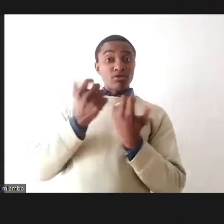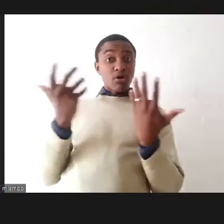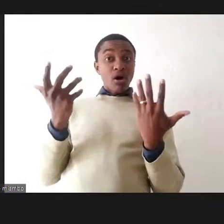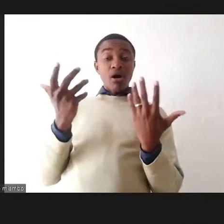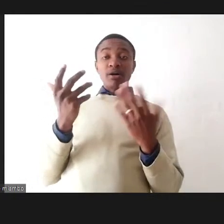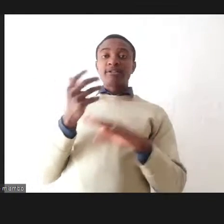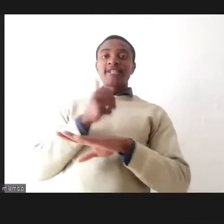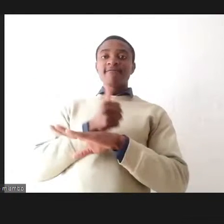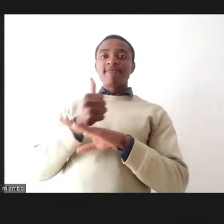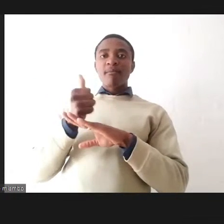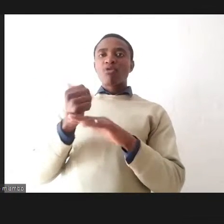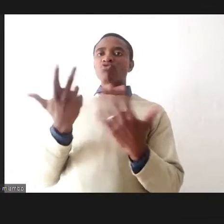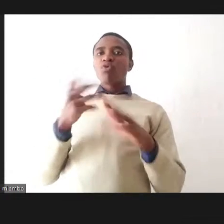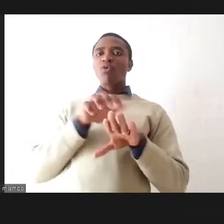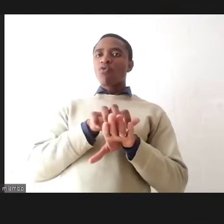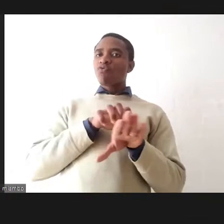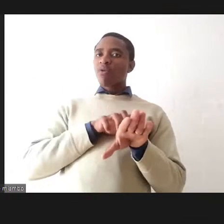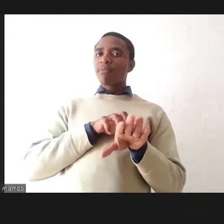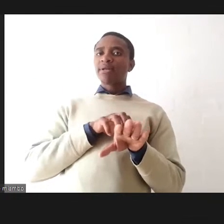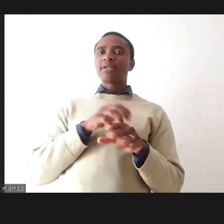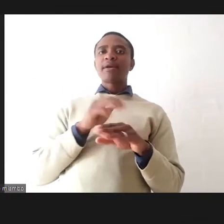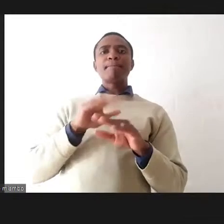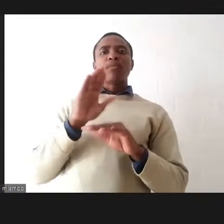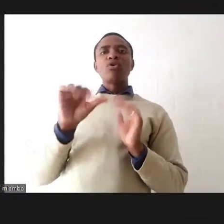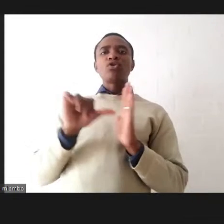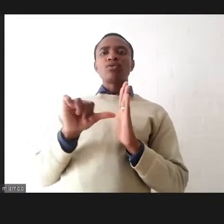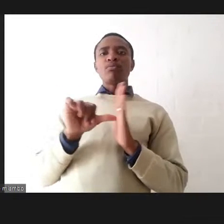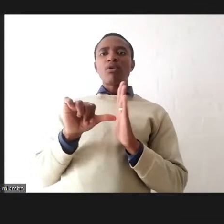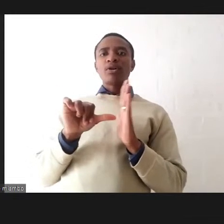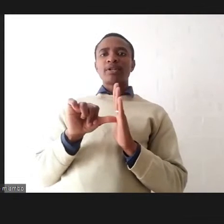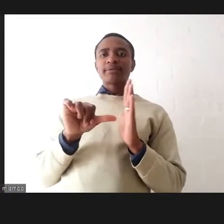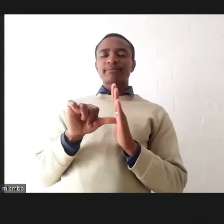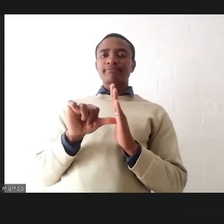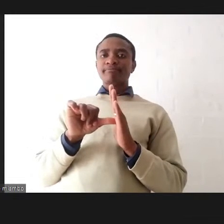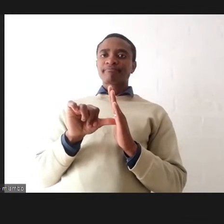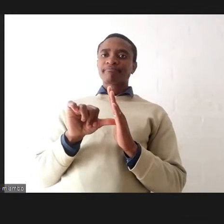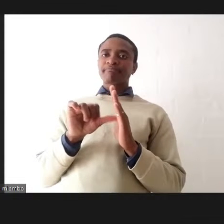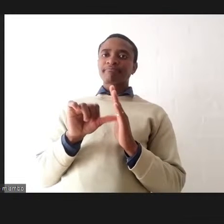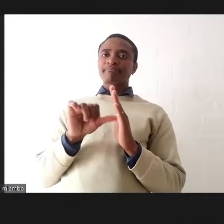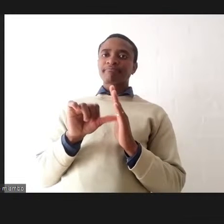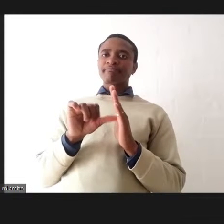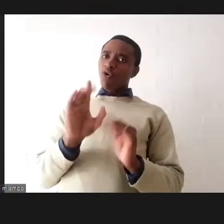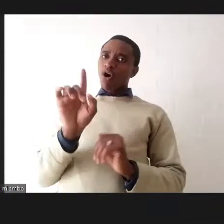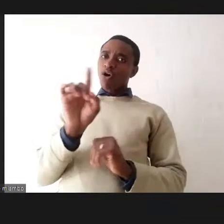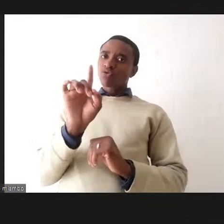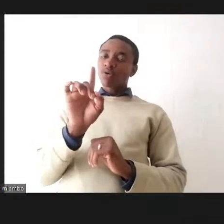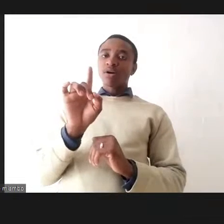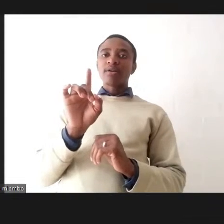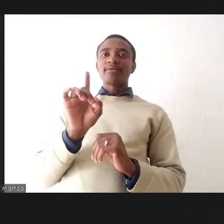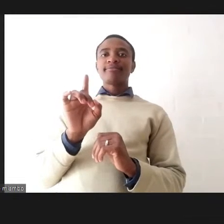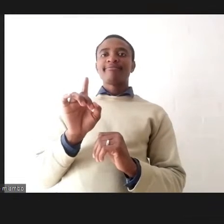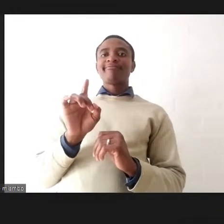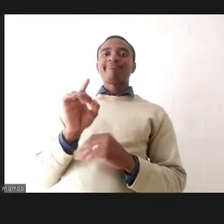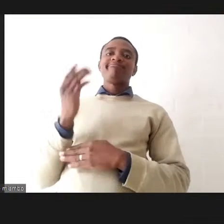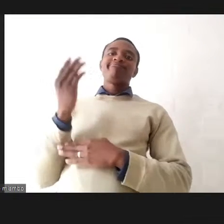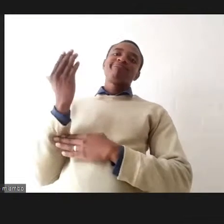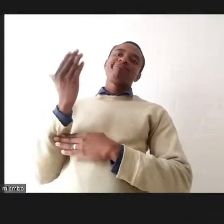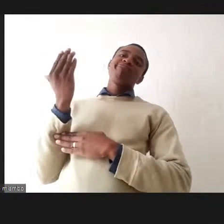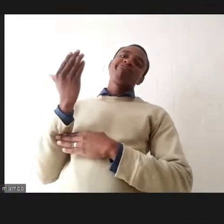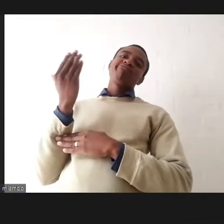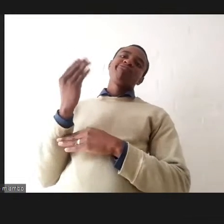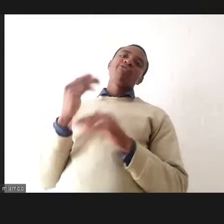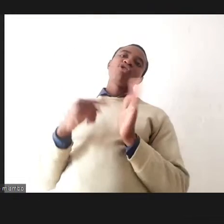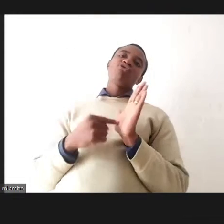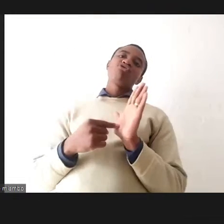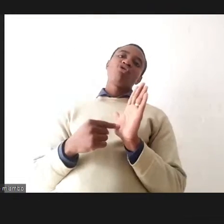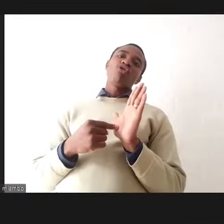stakeholders. And most importantly, Chair, I think in our group, the focus was that let it not be a talk shop. Let's go